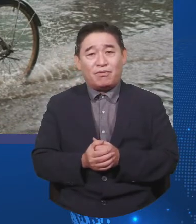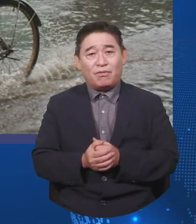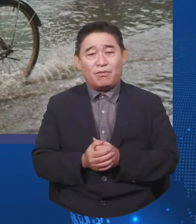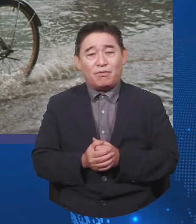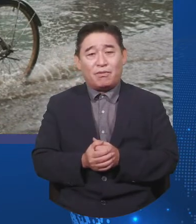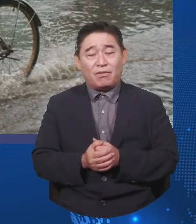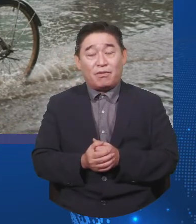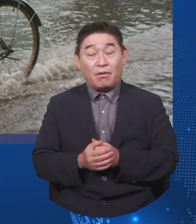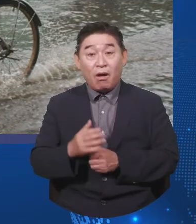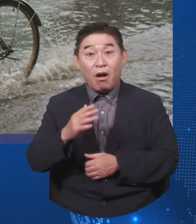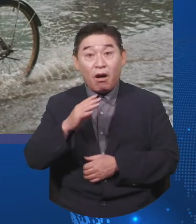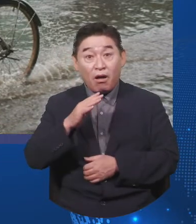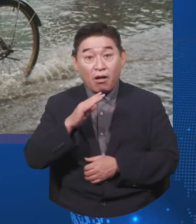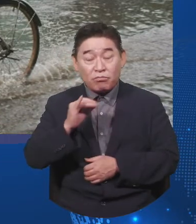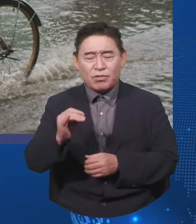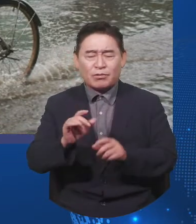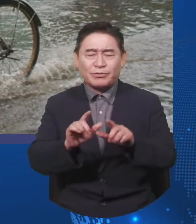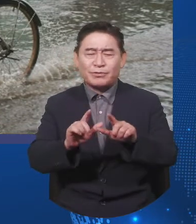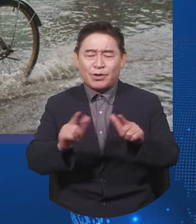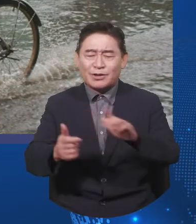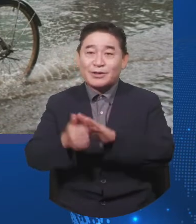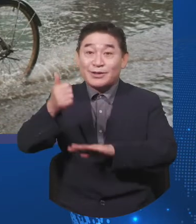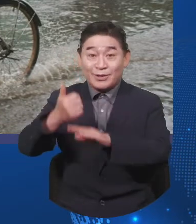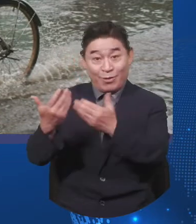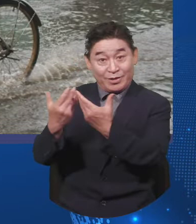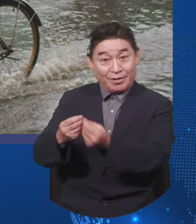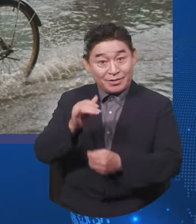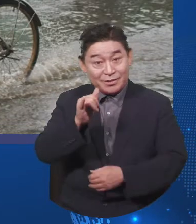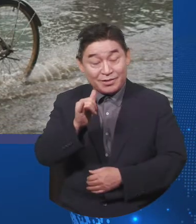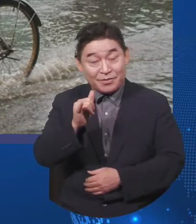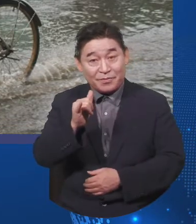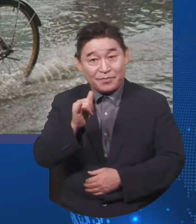successes that I discussed, but the landscape